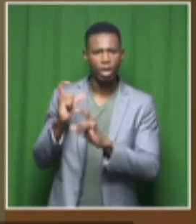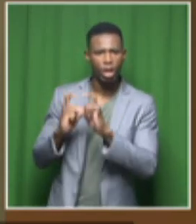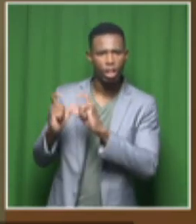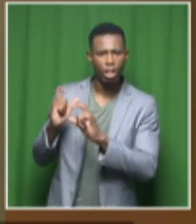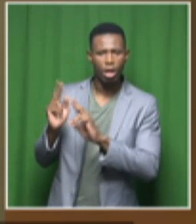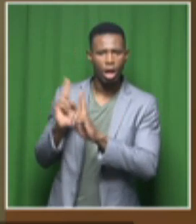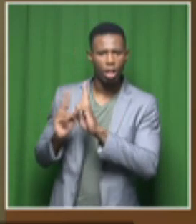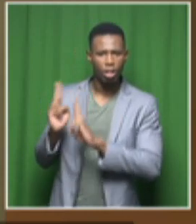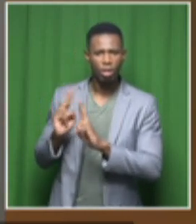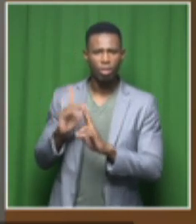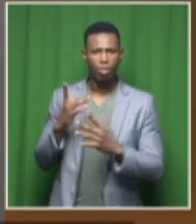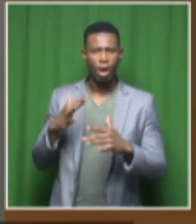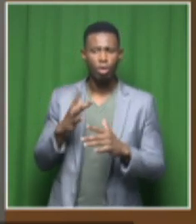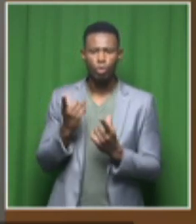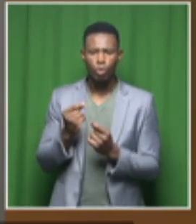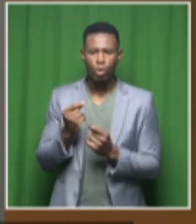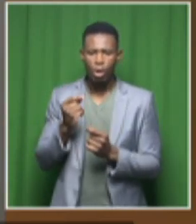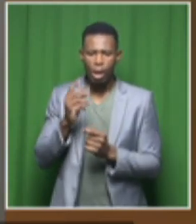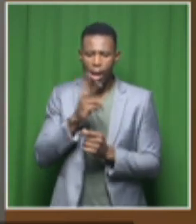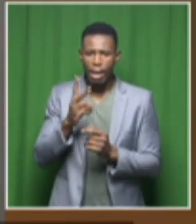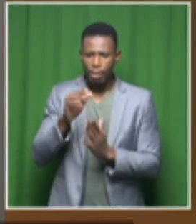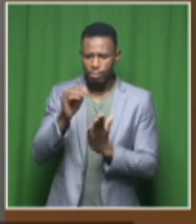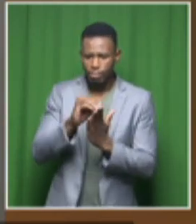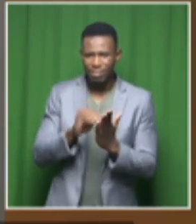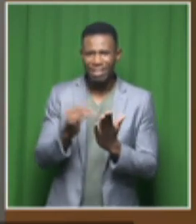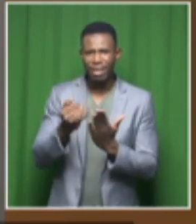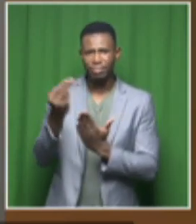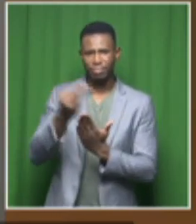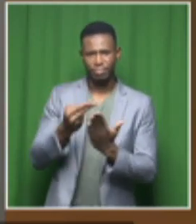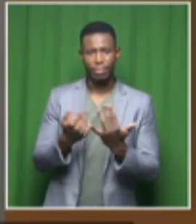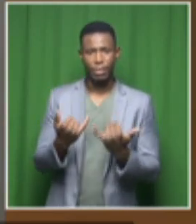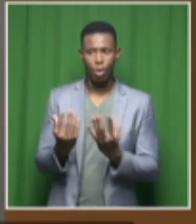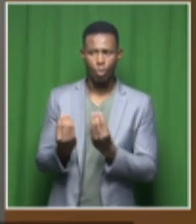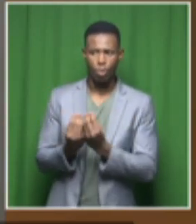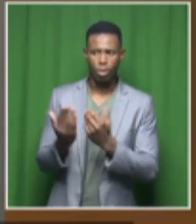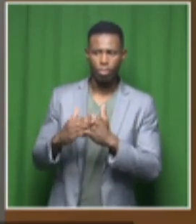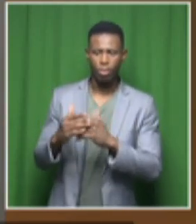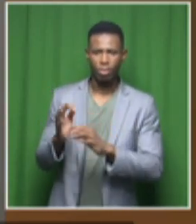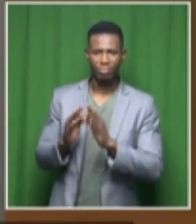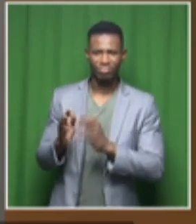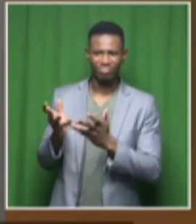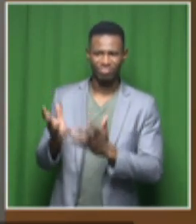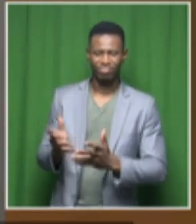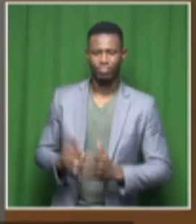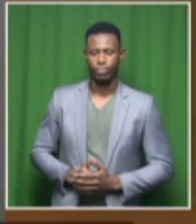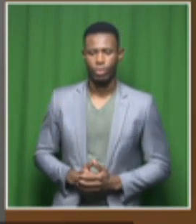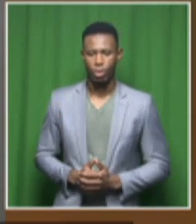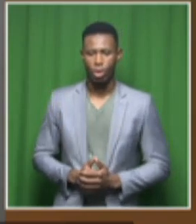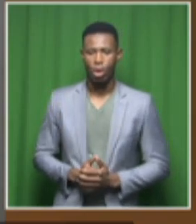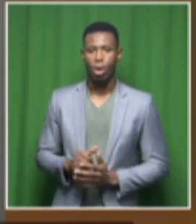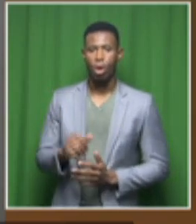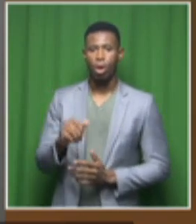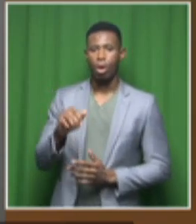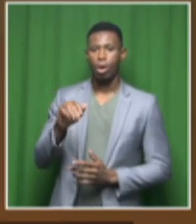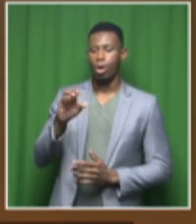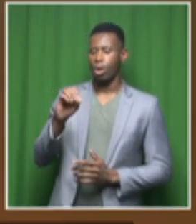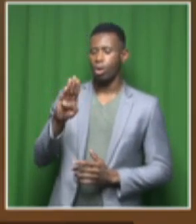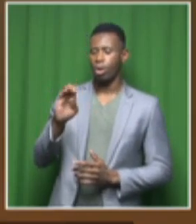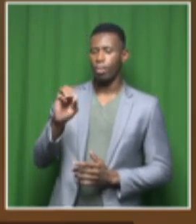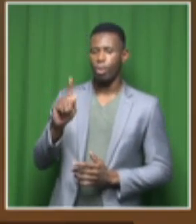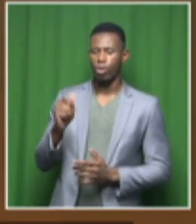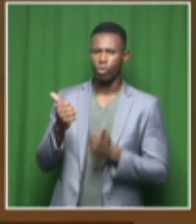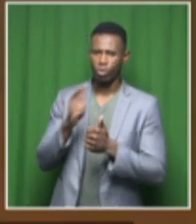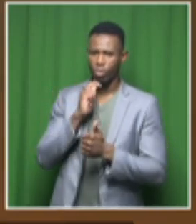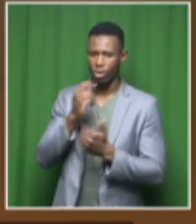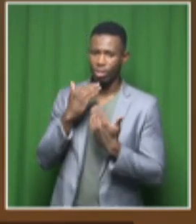practices through visual reinterpretations. He joins us now in studio this morning to share a bit more on his body of work. Mr. Obot, a very good morning. Thank you so much for joining us.